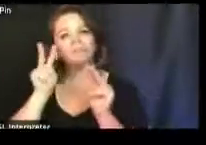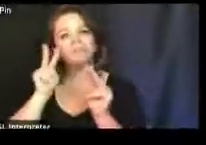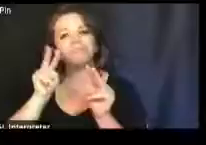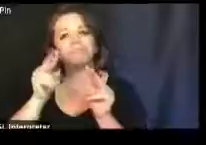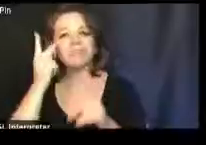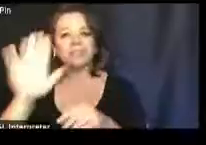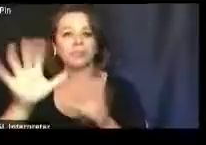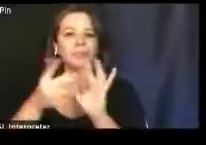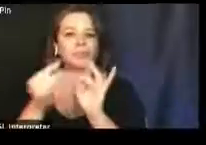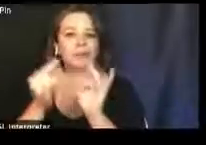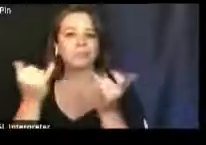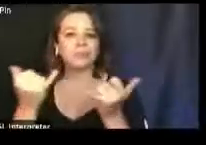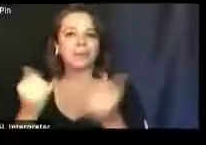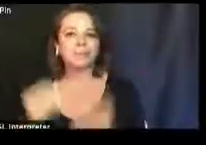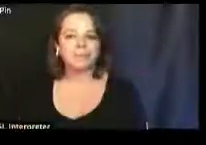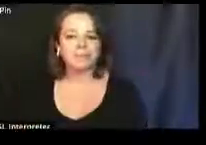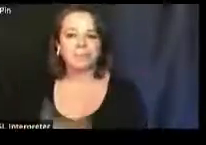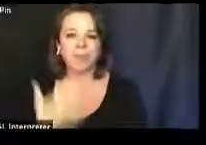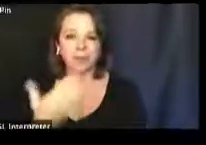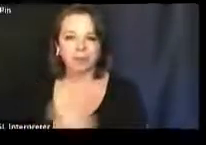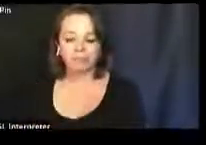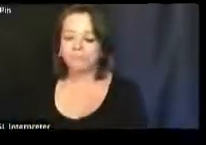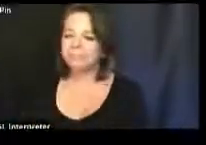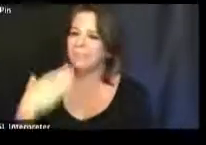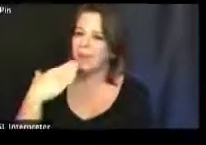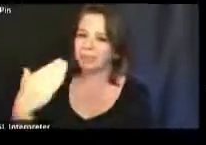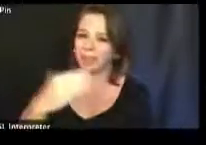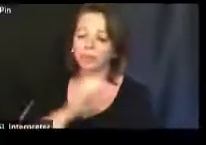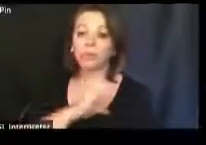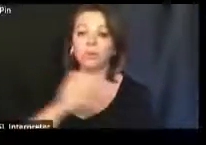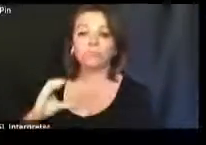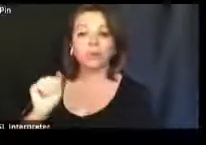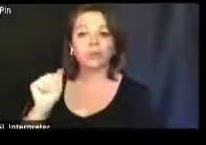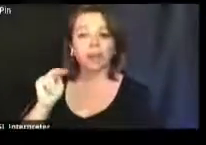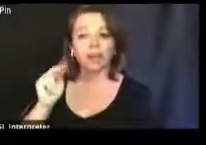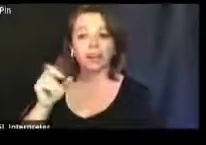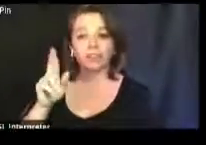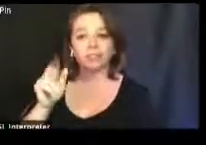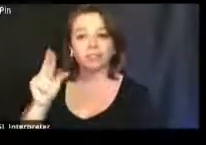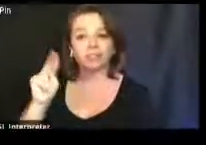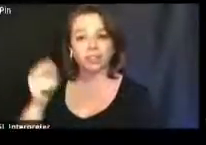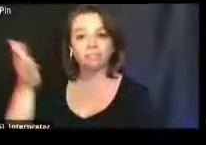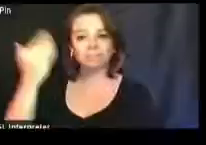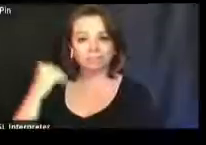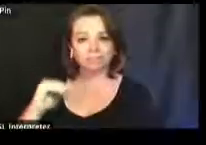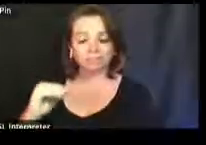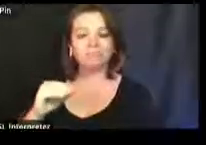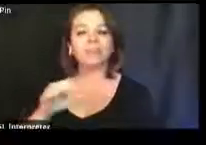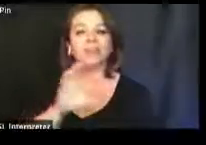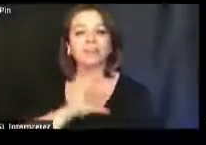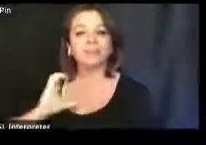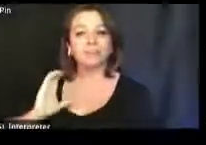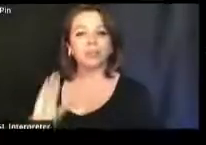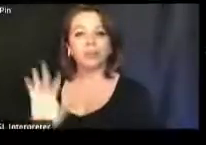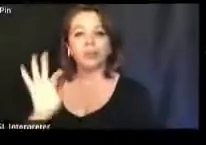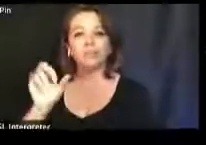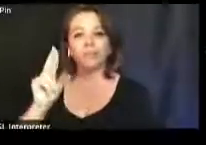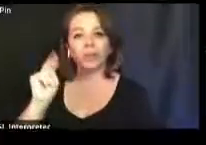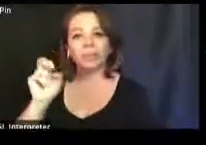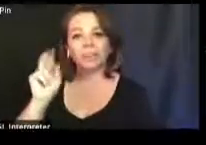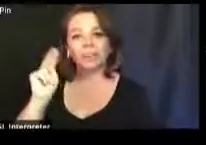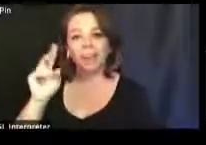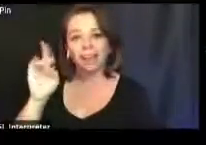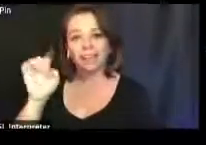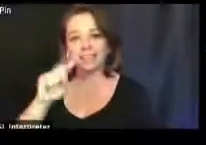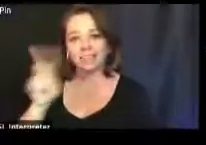Thank you. Thank you, Commissioner Anderson. We have Commissioner Alicia Fernandez. Buenas